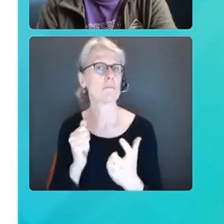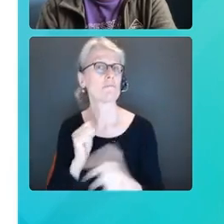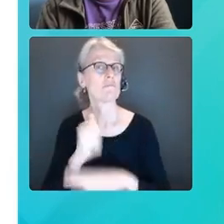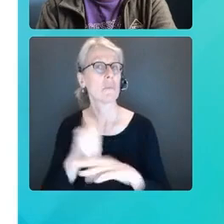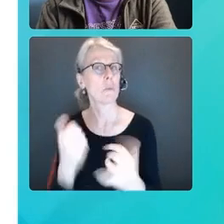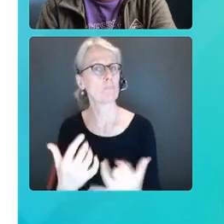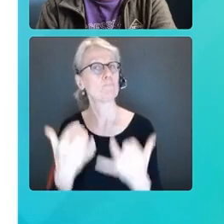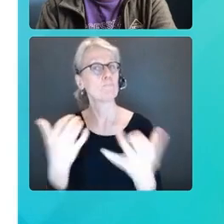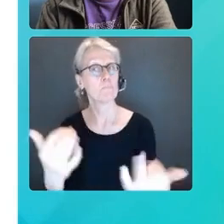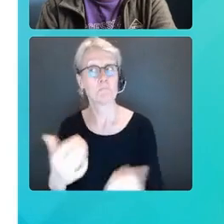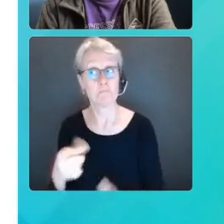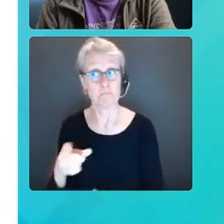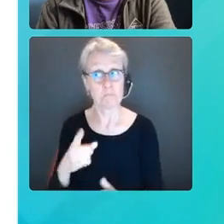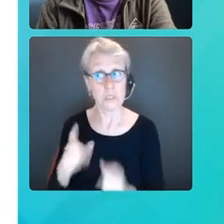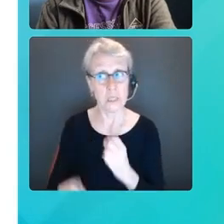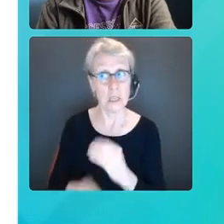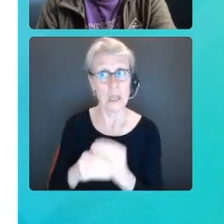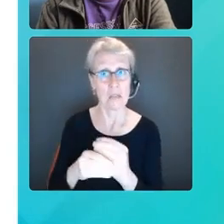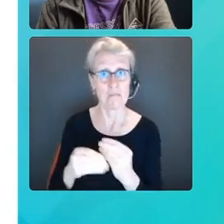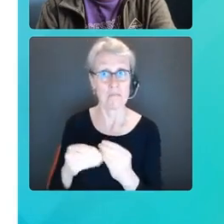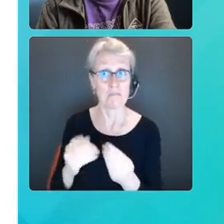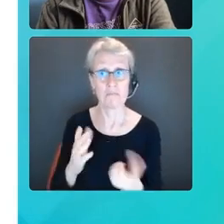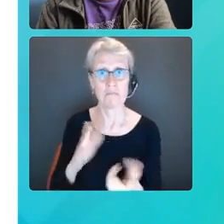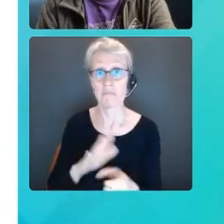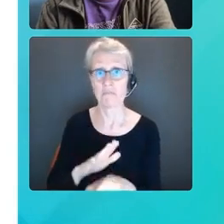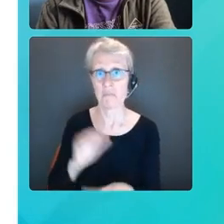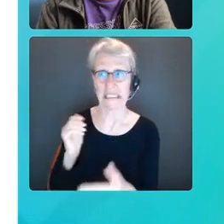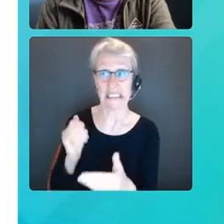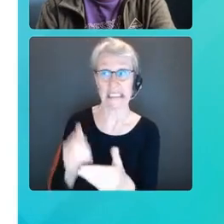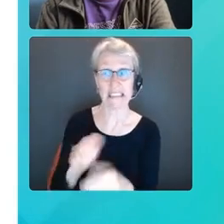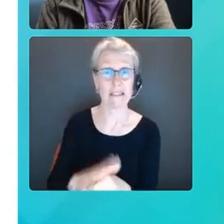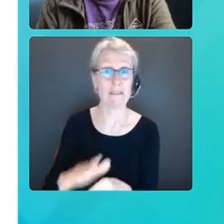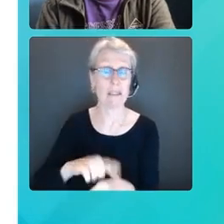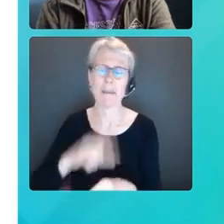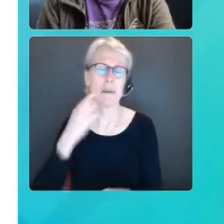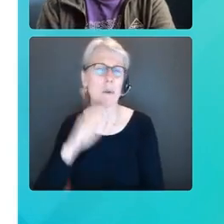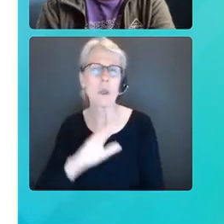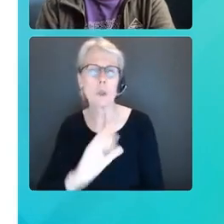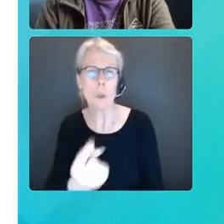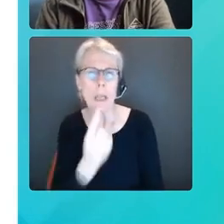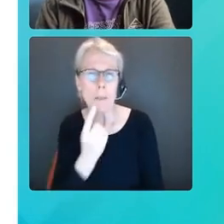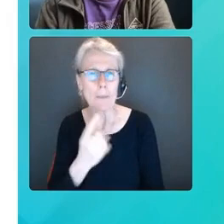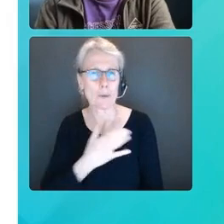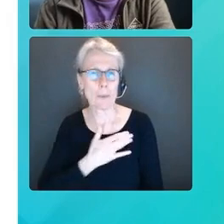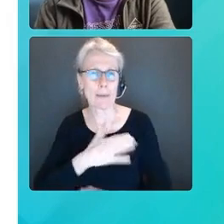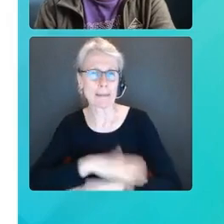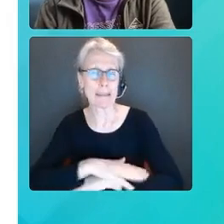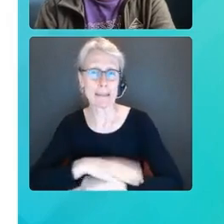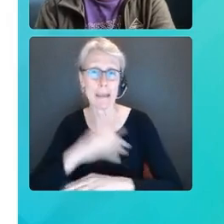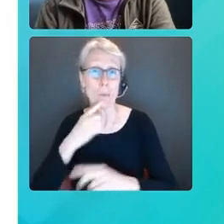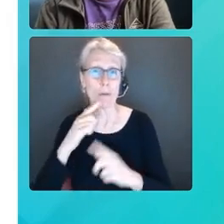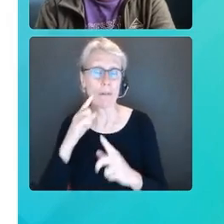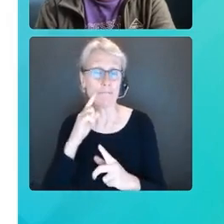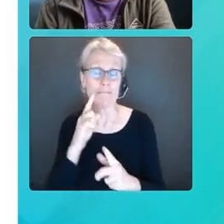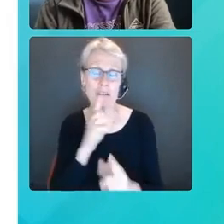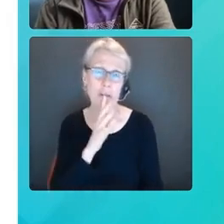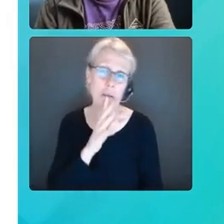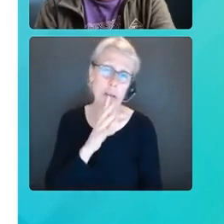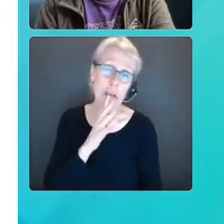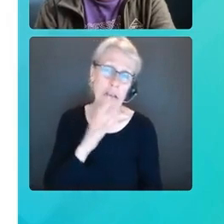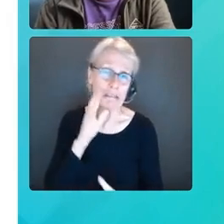It might already be added, but if not, come by my desk and I'll talk really, really loudly because Connect I hear is pretty insane,